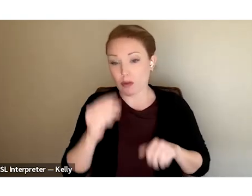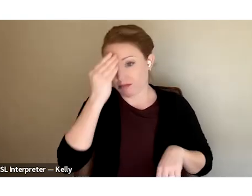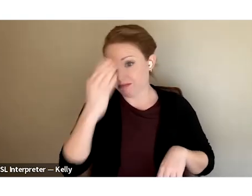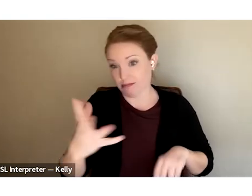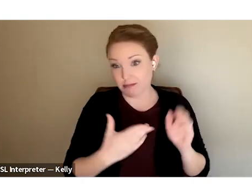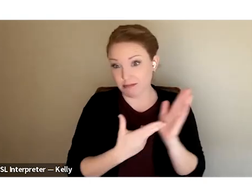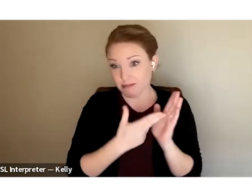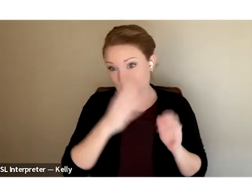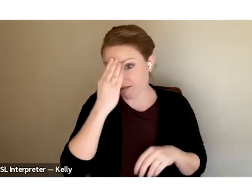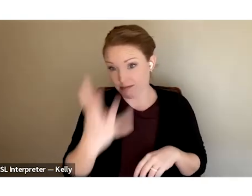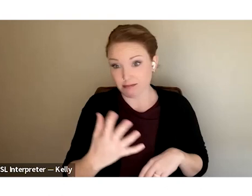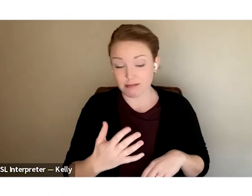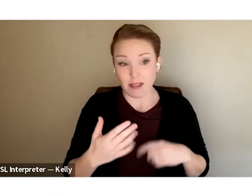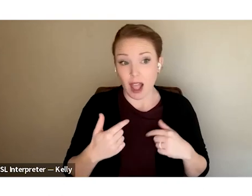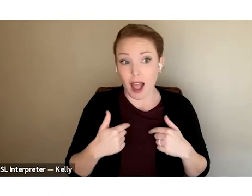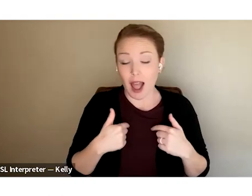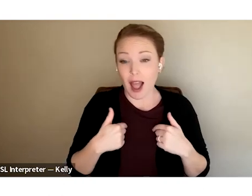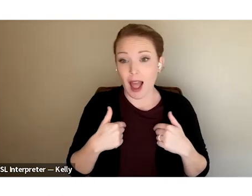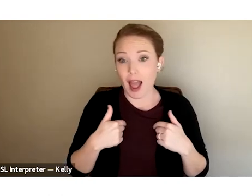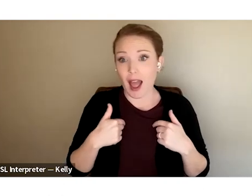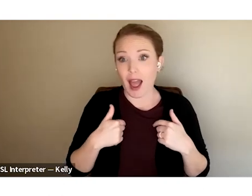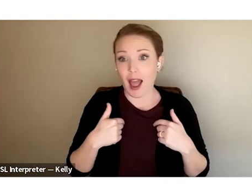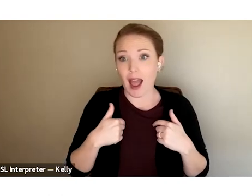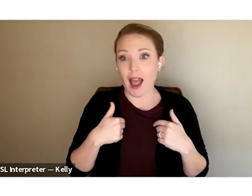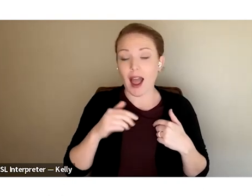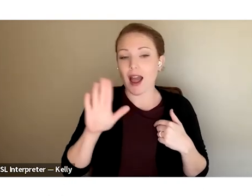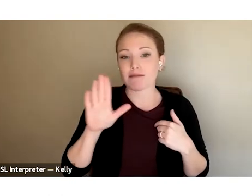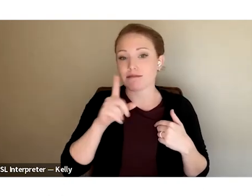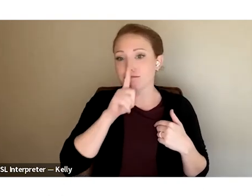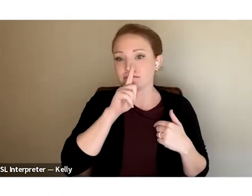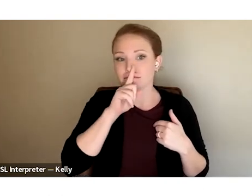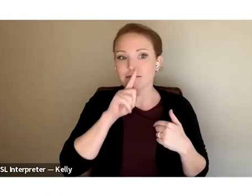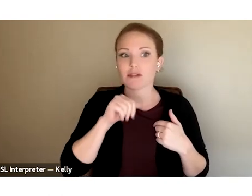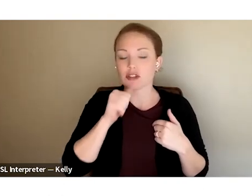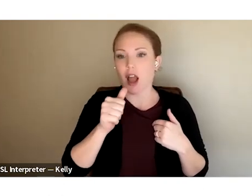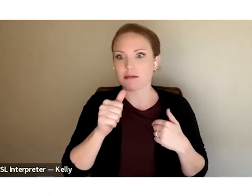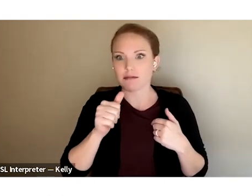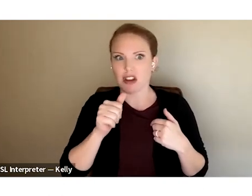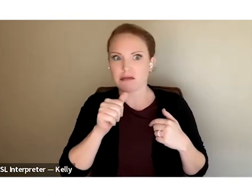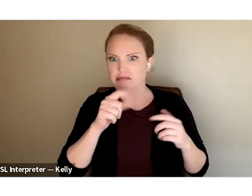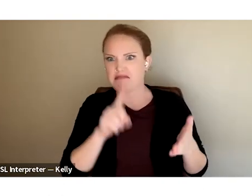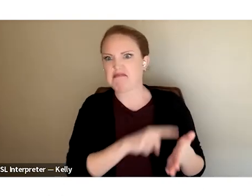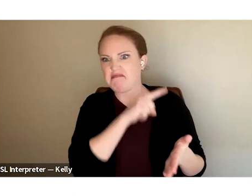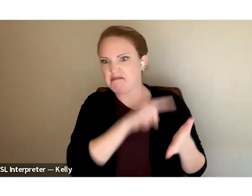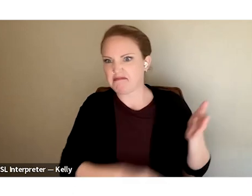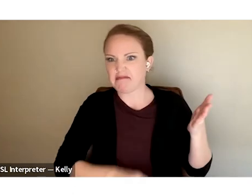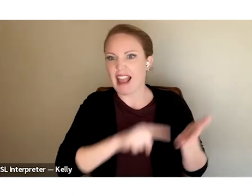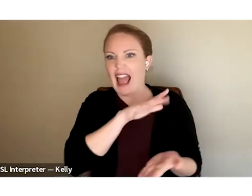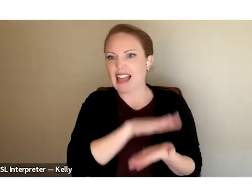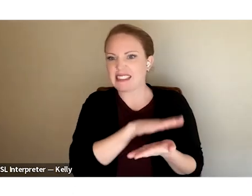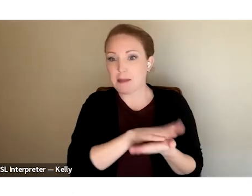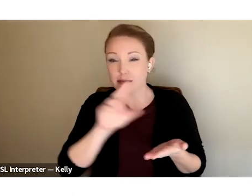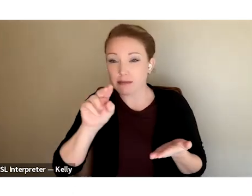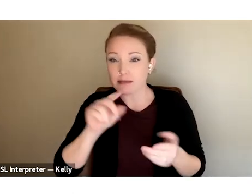you, I'm not going to put academics on blast, but to be trained around